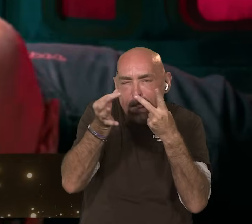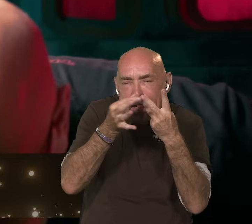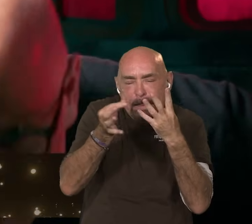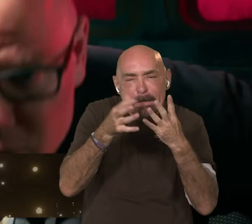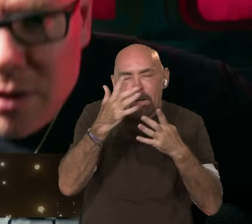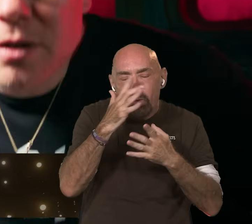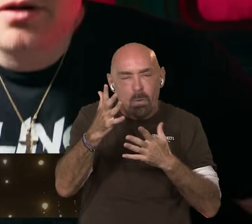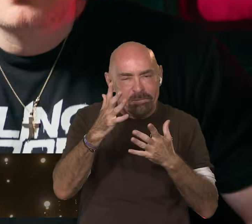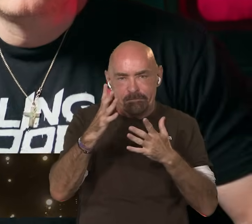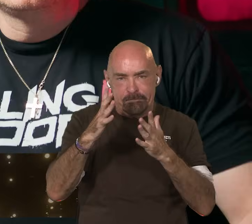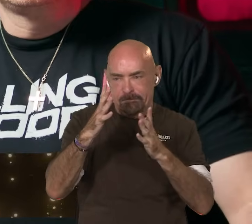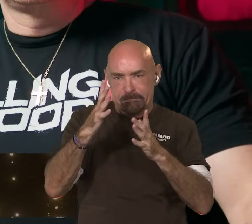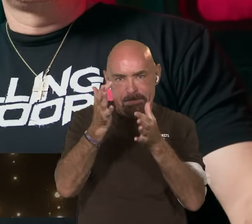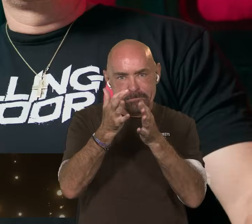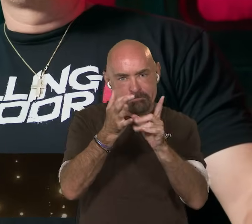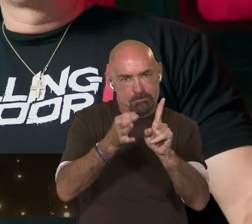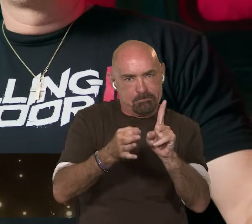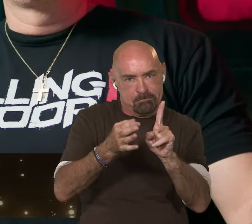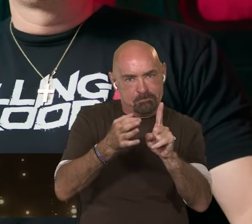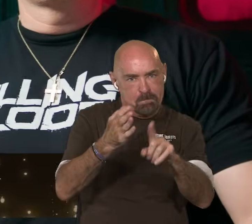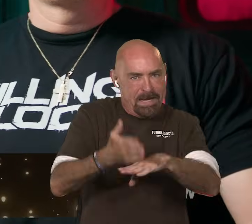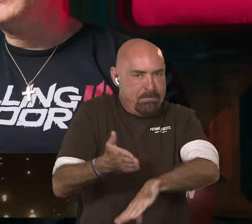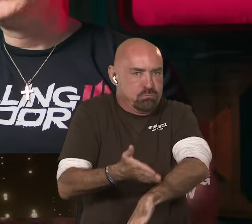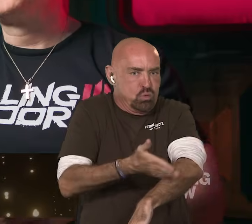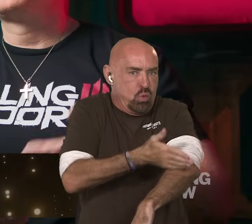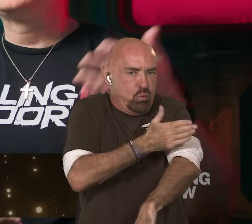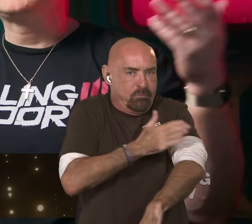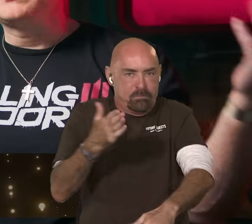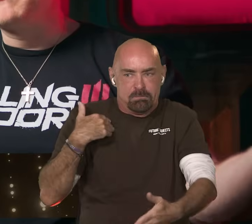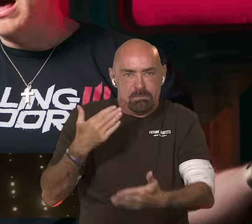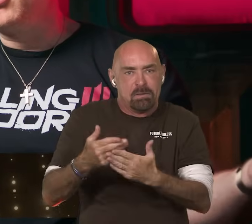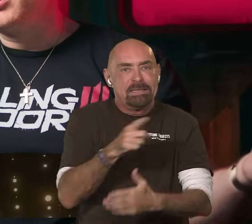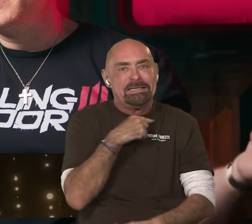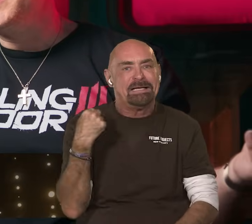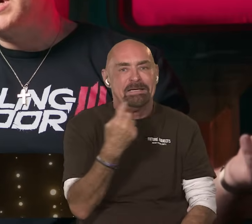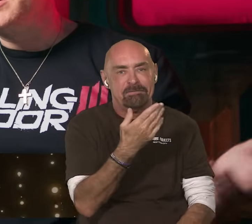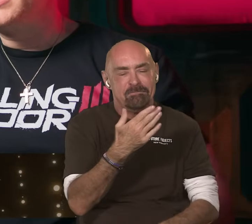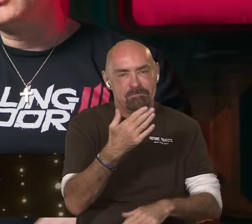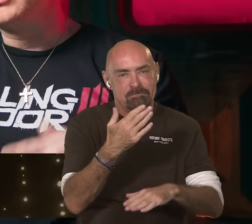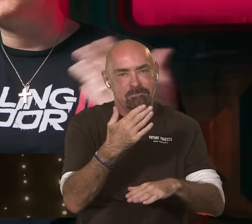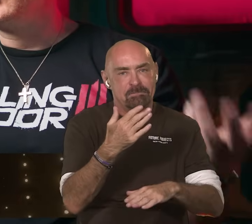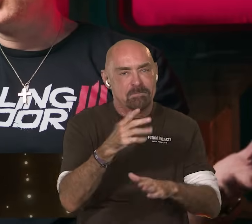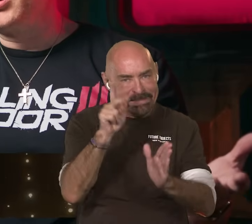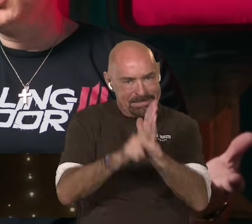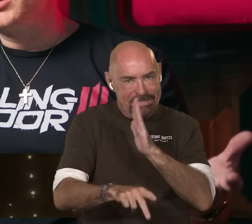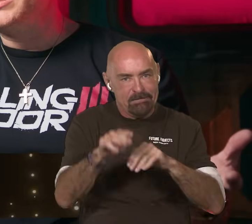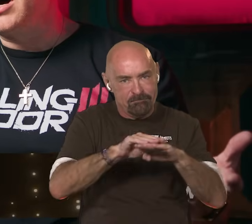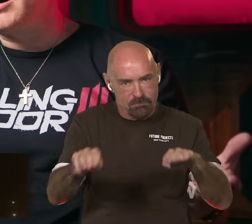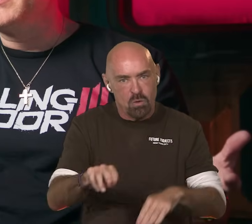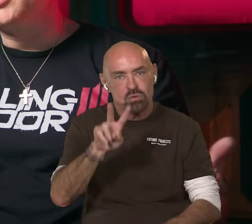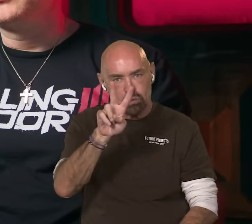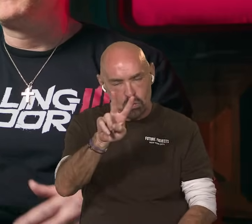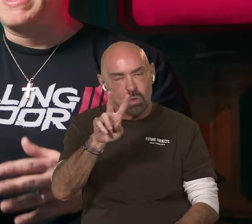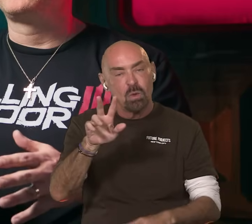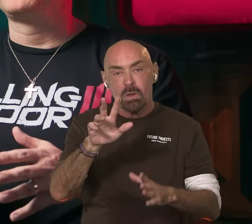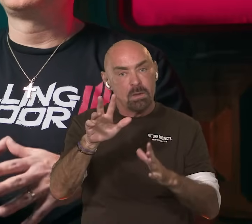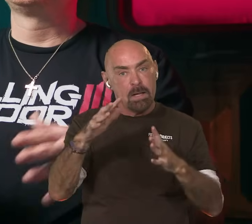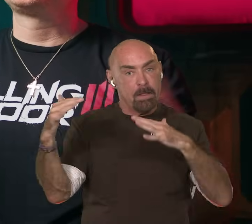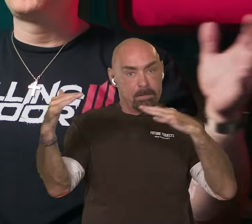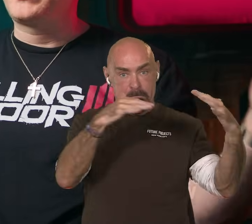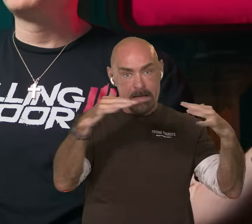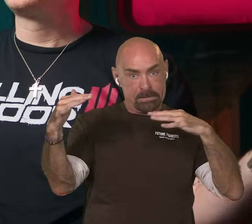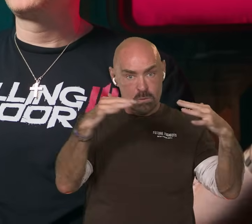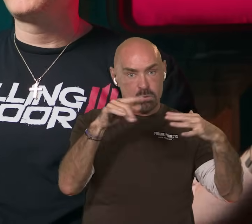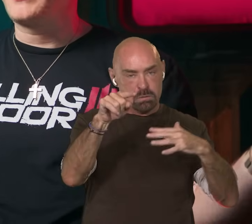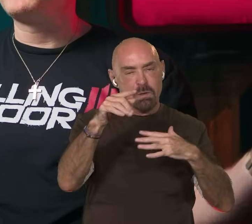that we've improved over Killing Floor 2 experience. We've increased the amount of Zeds that are in the world at one time, so the battle